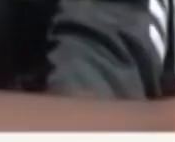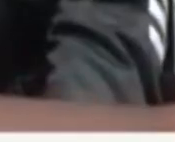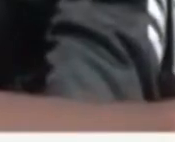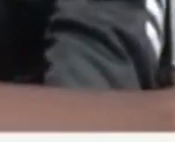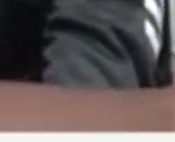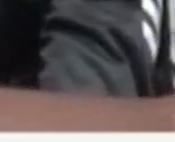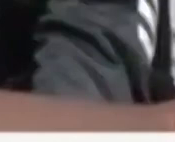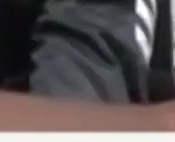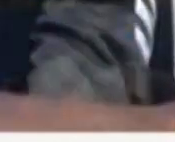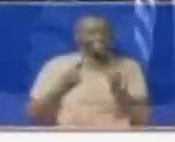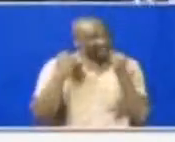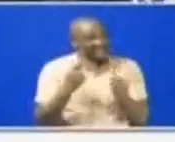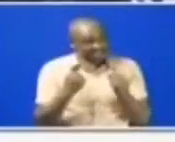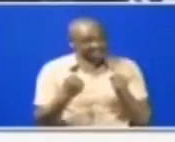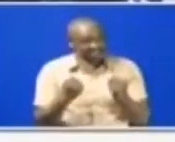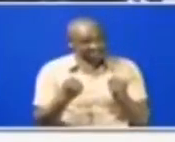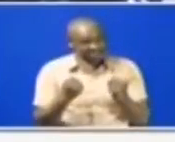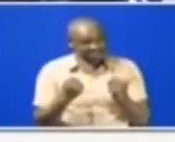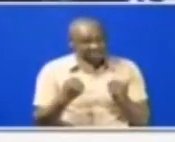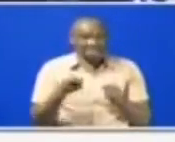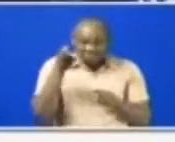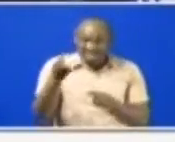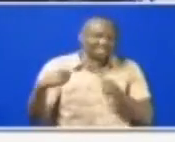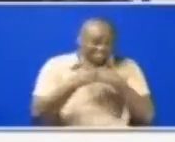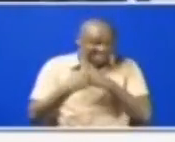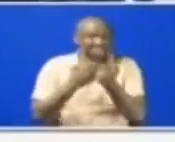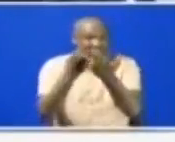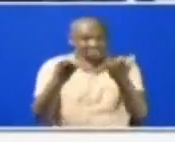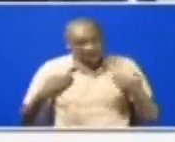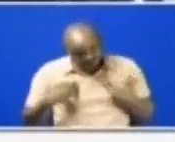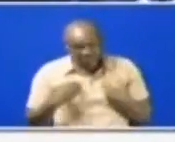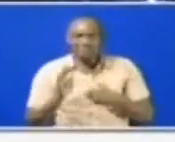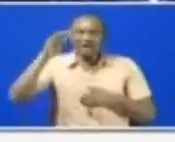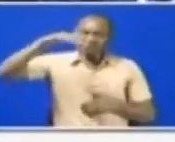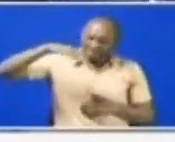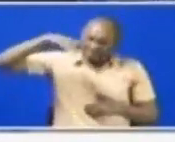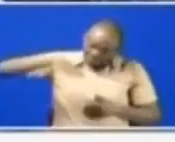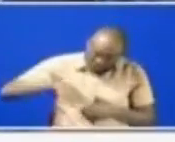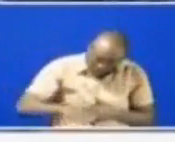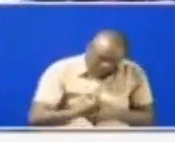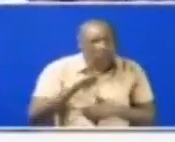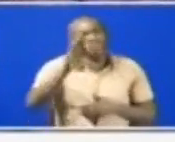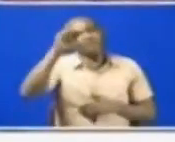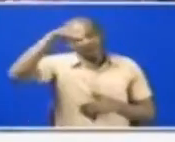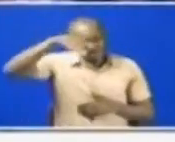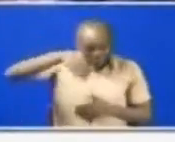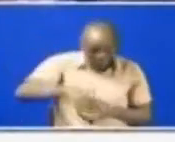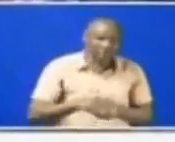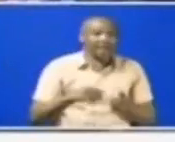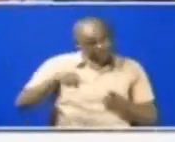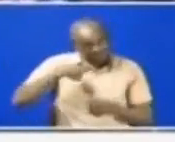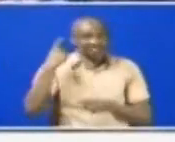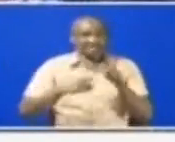Crazy, look what tough. Kulikuwa na challenges na mlima na mteremko, but tulimake